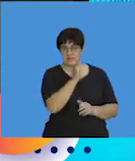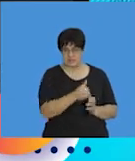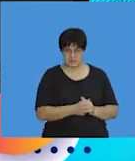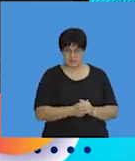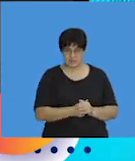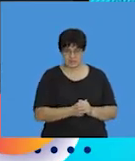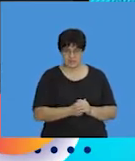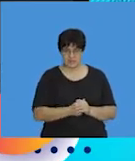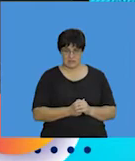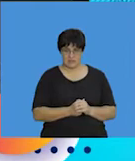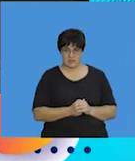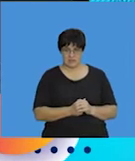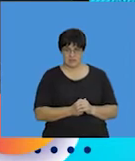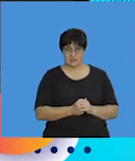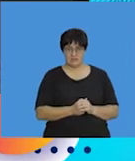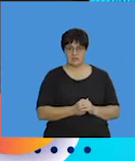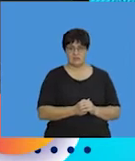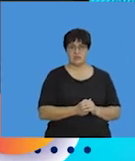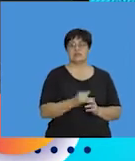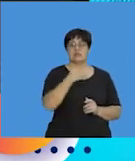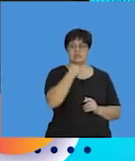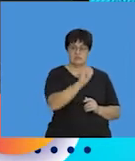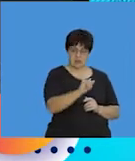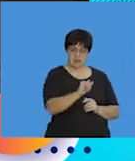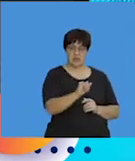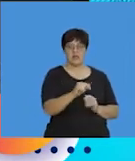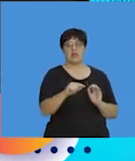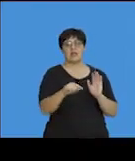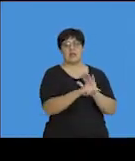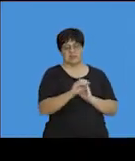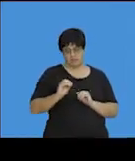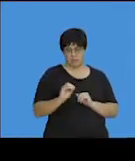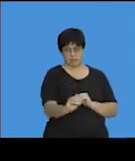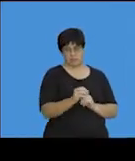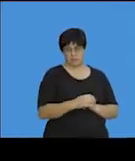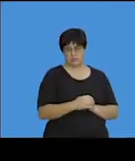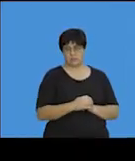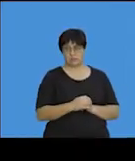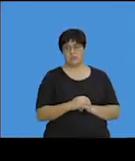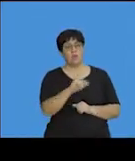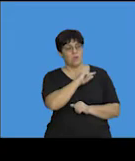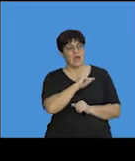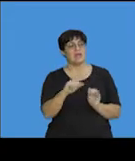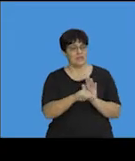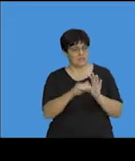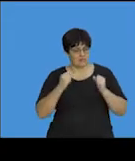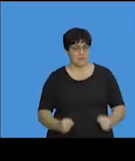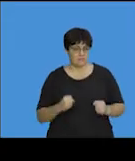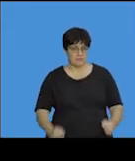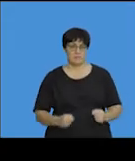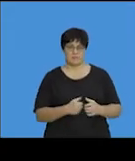matter, okay? You still substitute in the negative because it is negative.